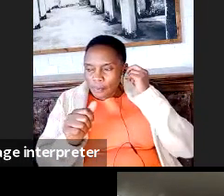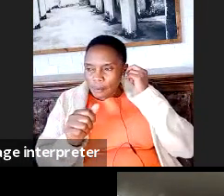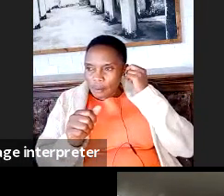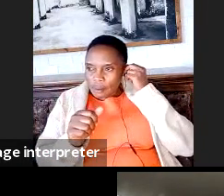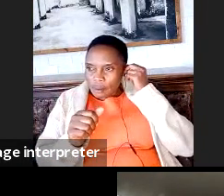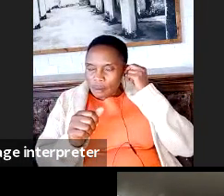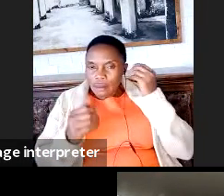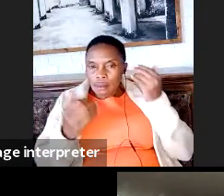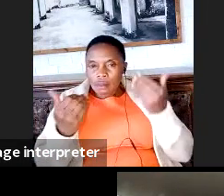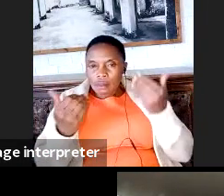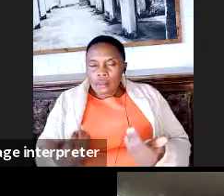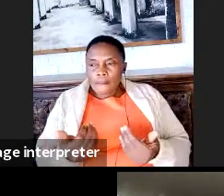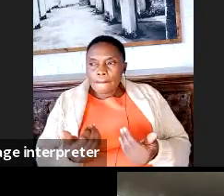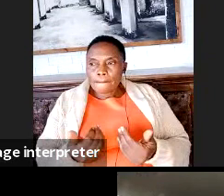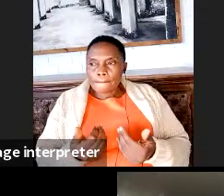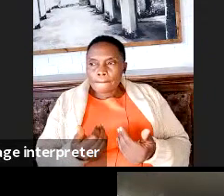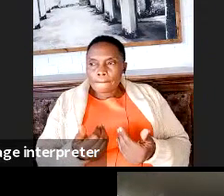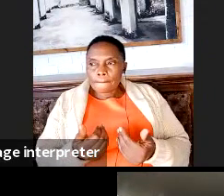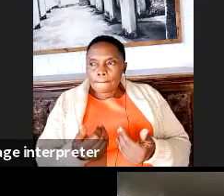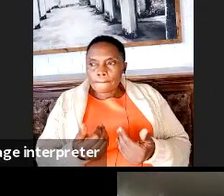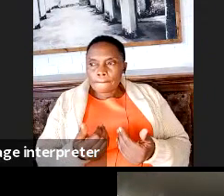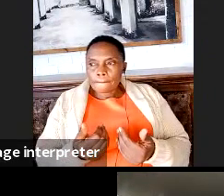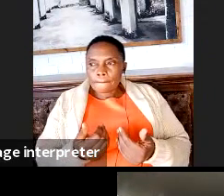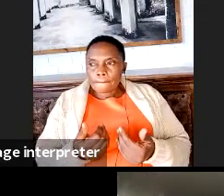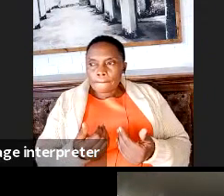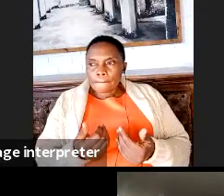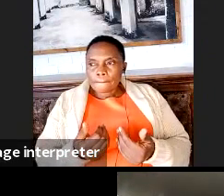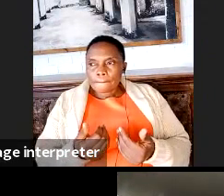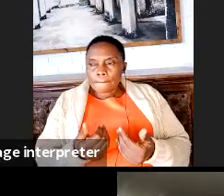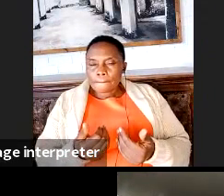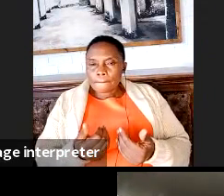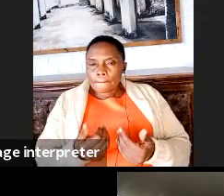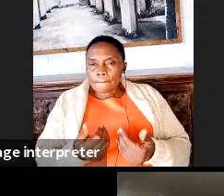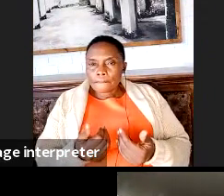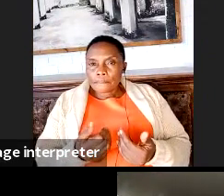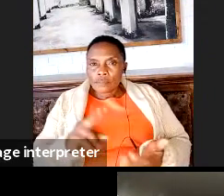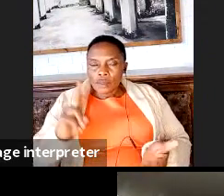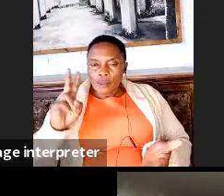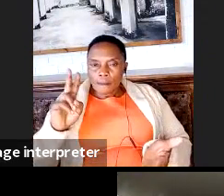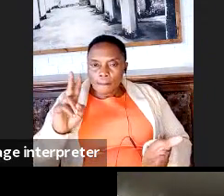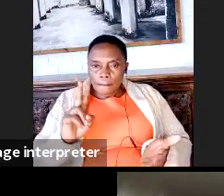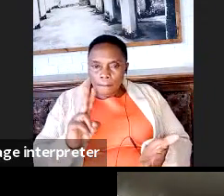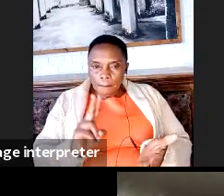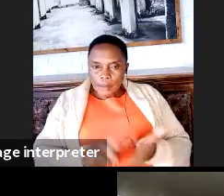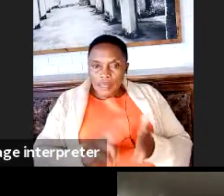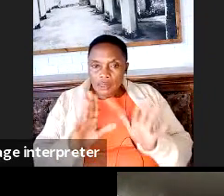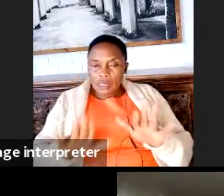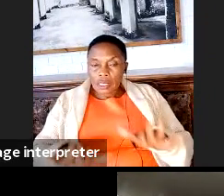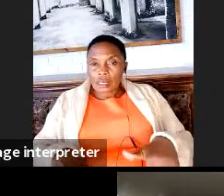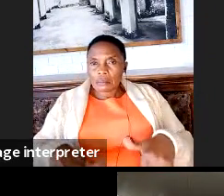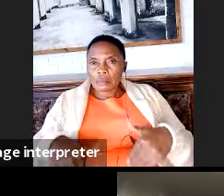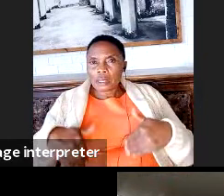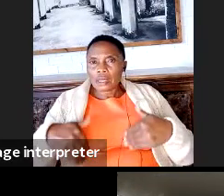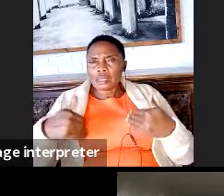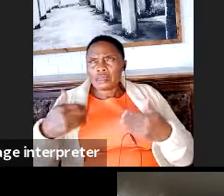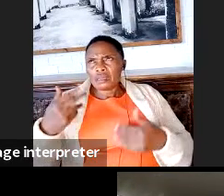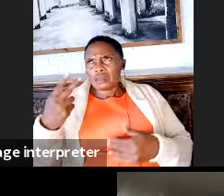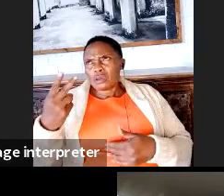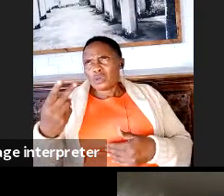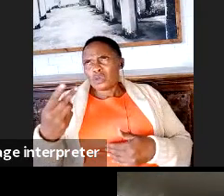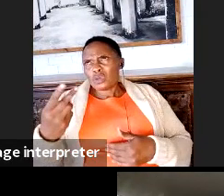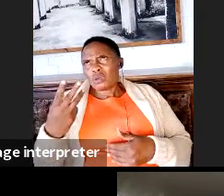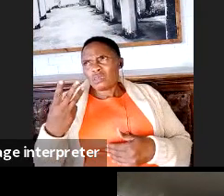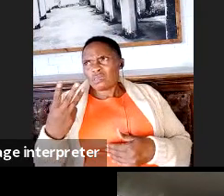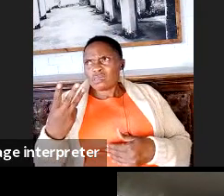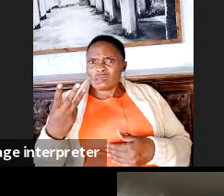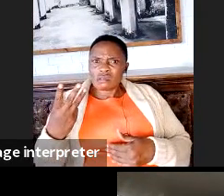Now, it was passed in Parliament about 2 or 3 months ago,